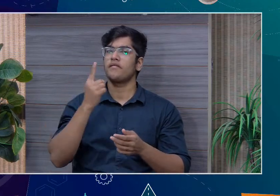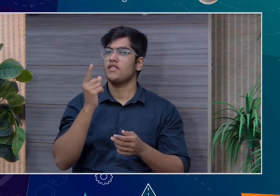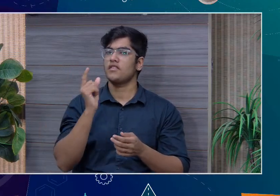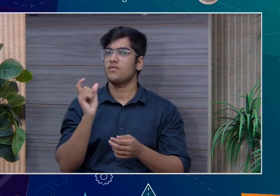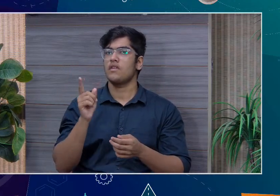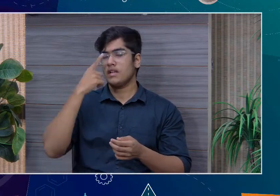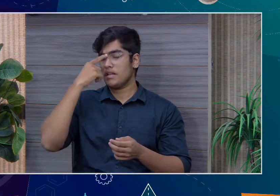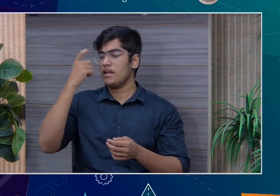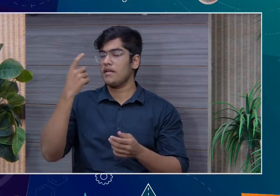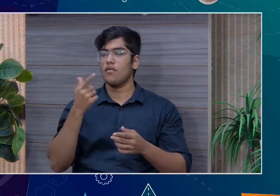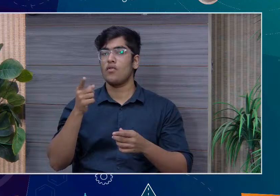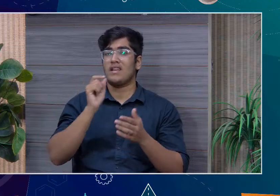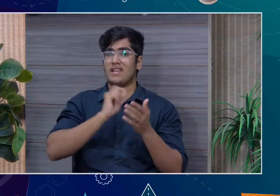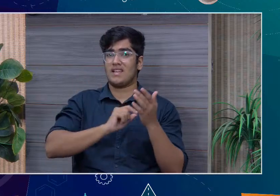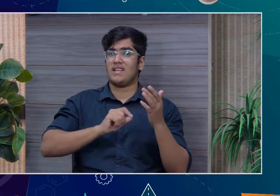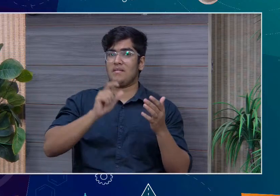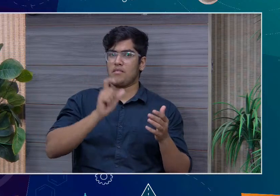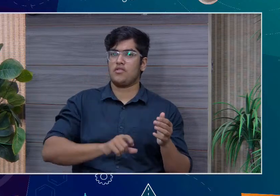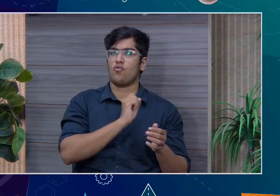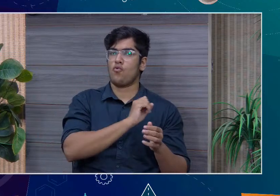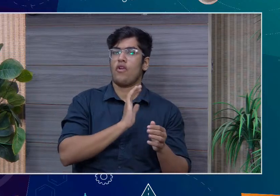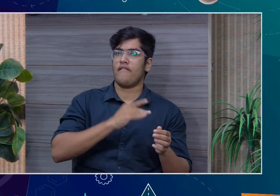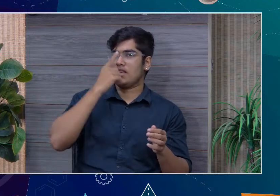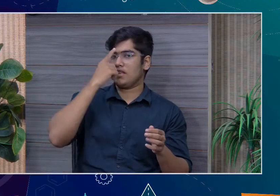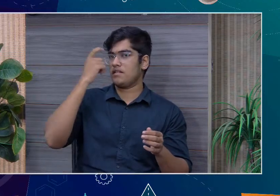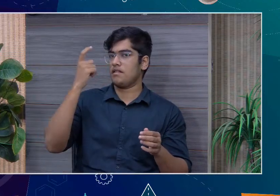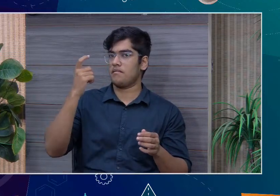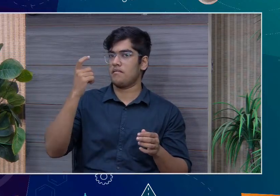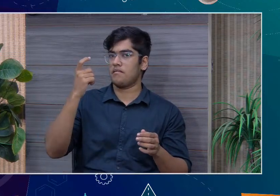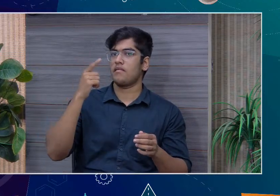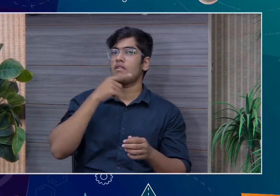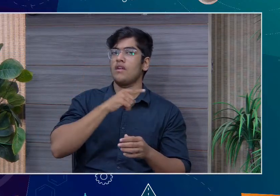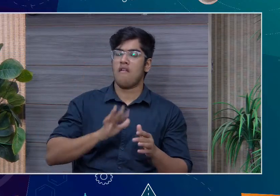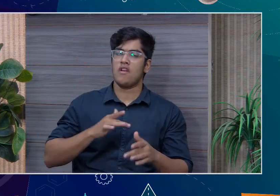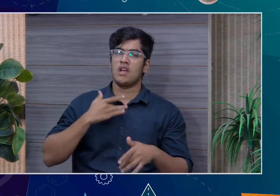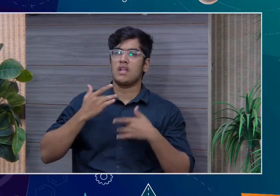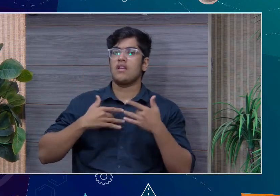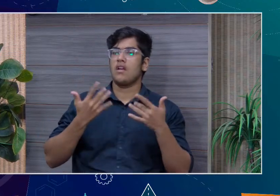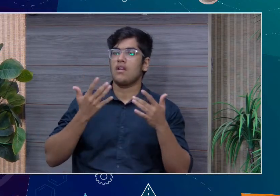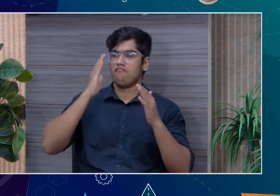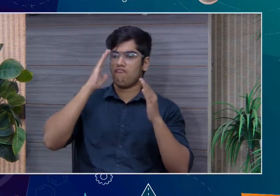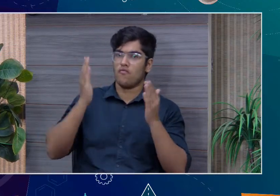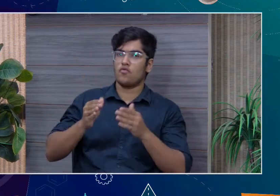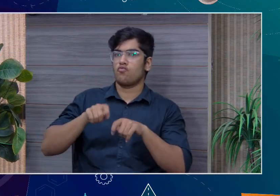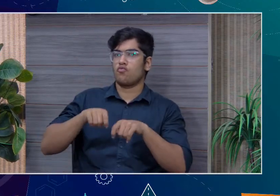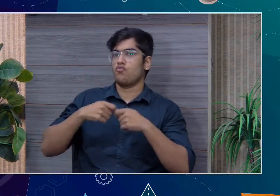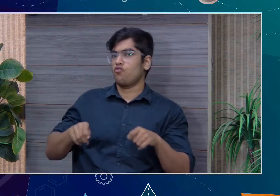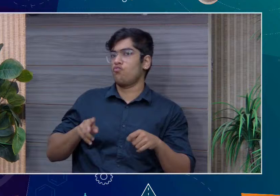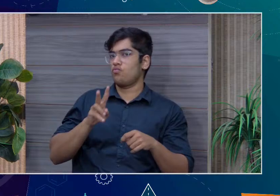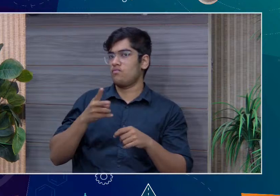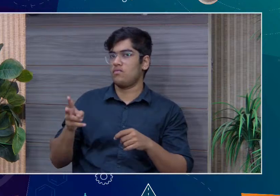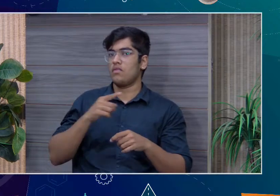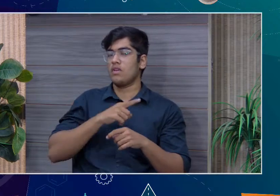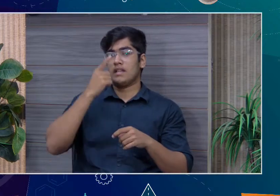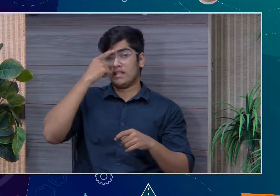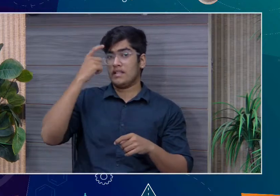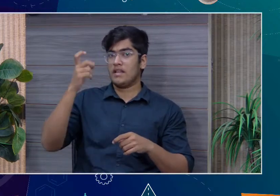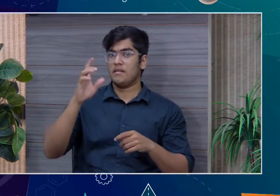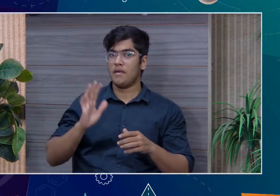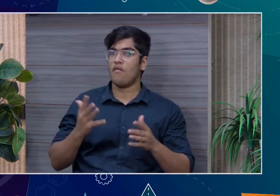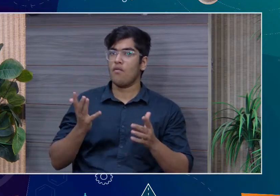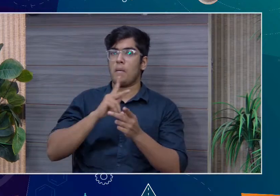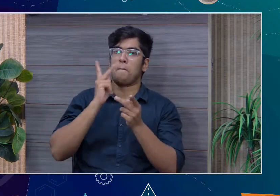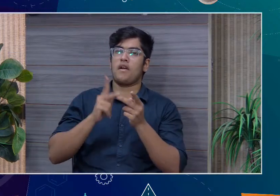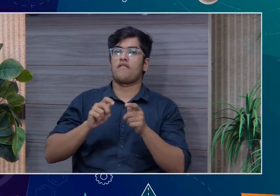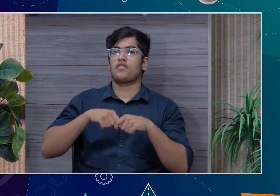author. He, as I in the beginning also I told that he had a fascination for shoes. So he had a dream of having